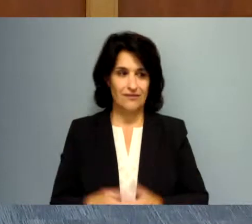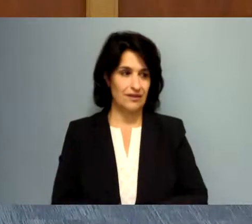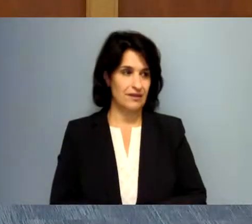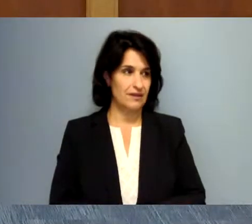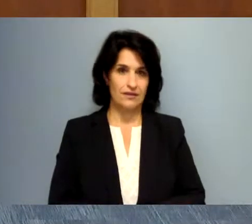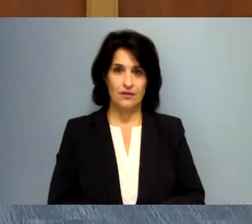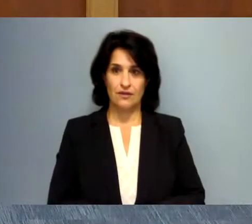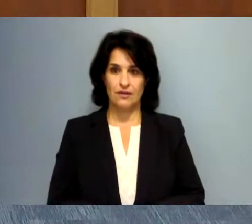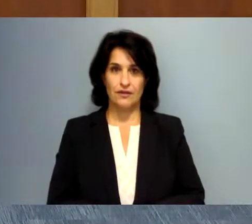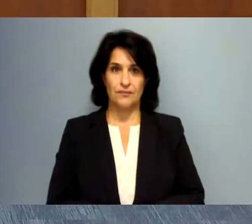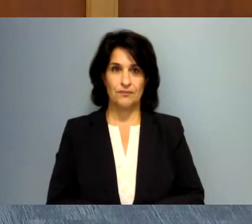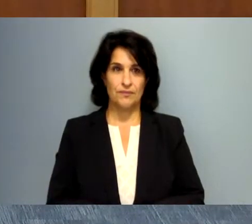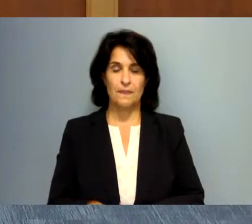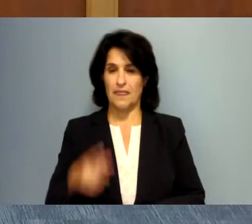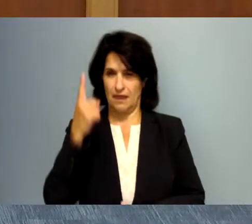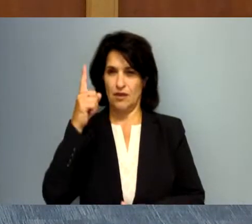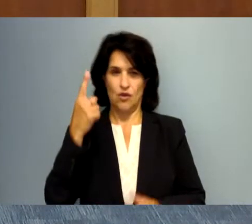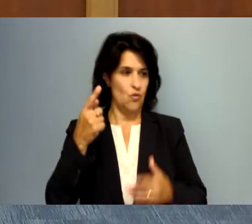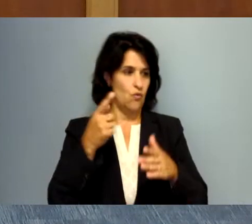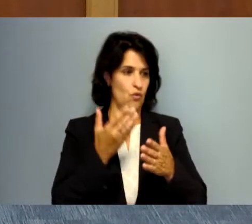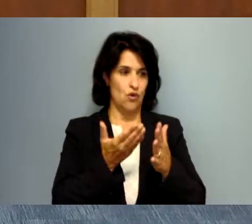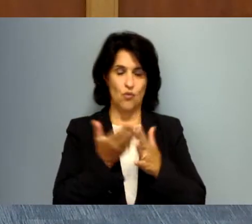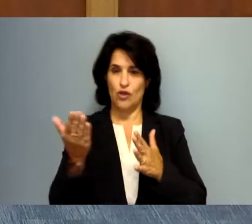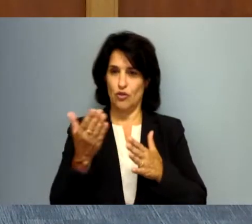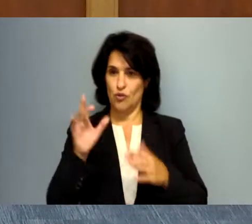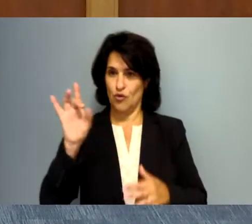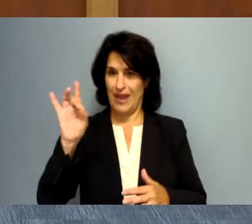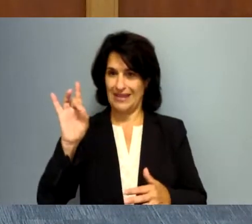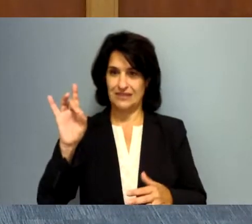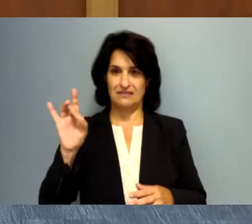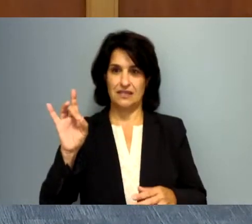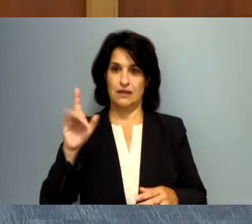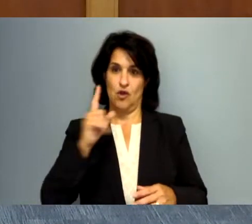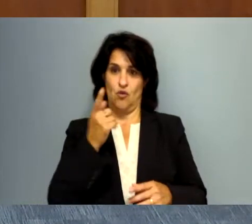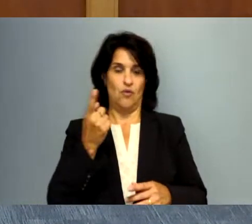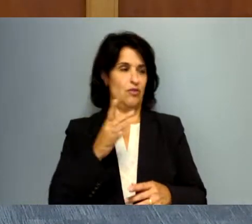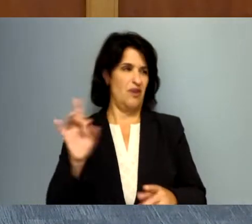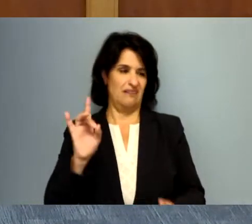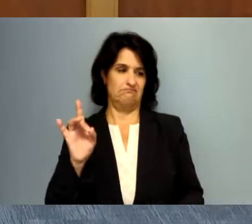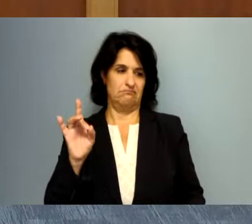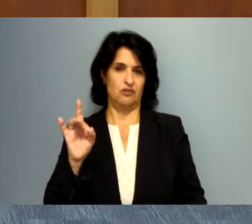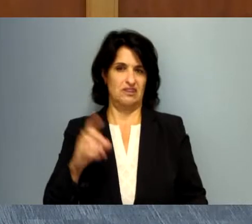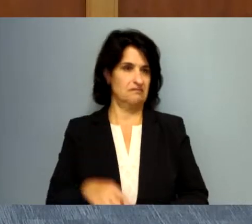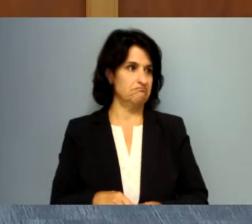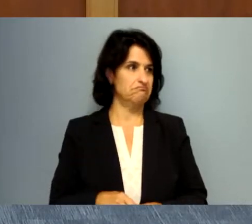All right, we'll take 1 through 8. Any comments or questions on 1 through 8? No.